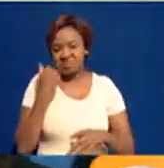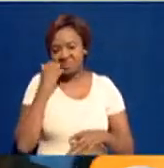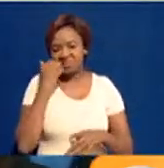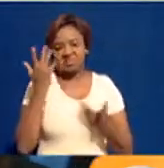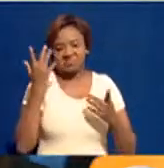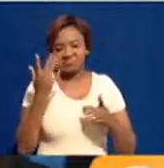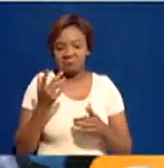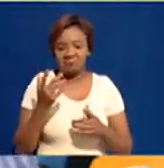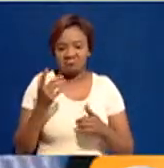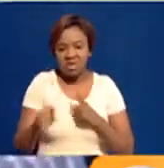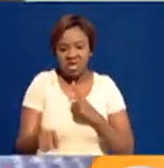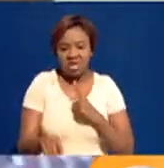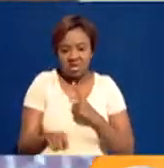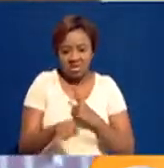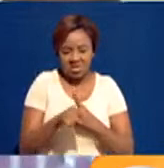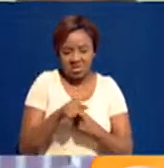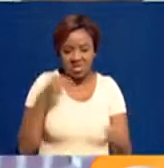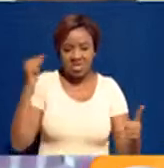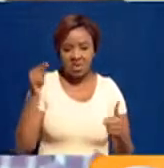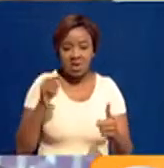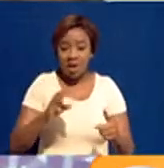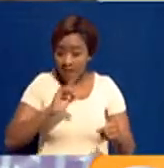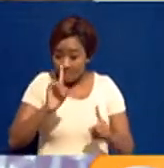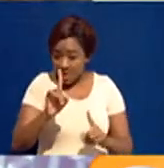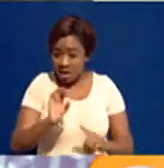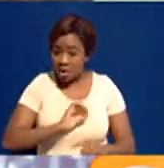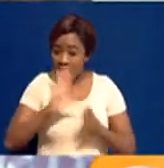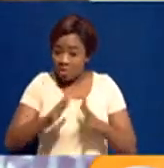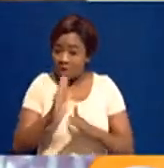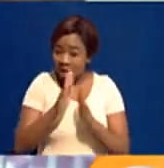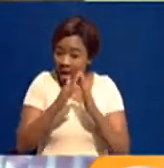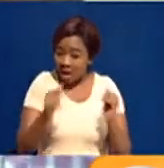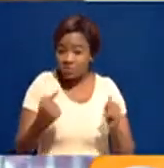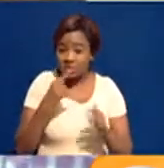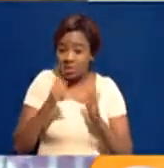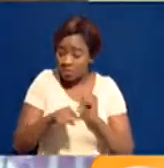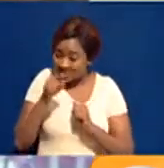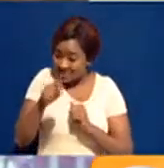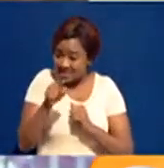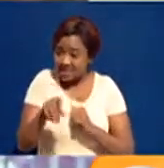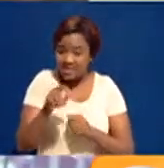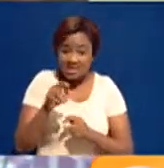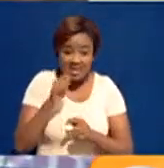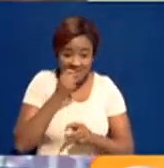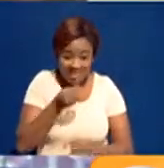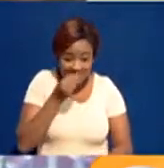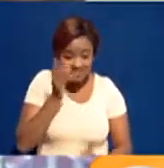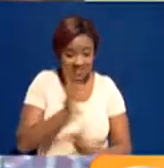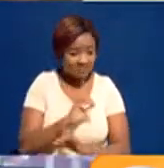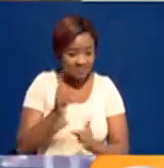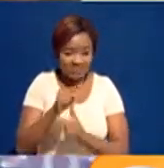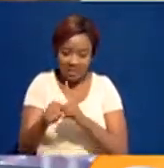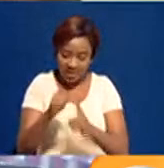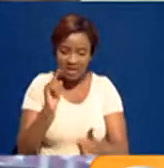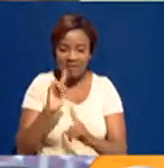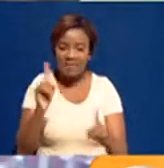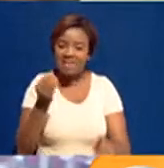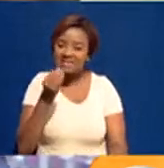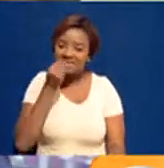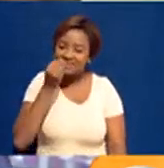ng'ombe akachinja, na alikuwa ameenda safari. Nasema hiyo ng'ombe usikule. Kuna